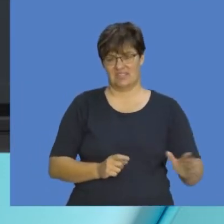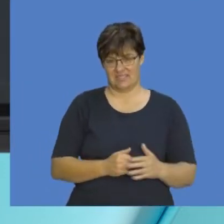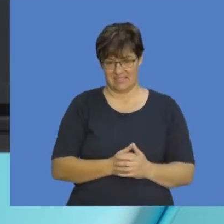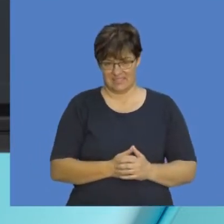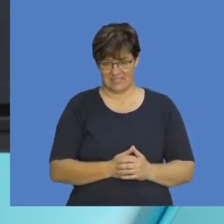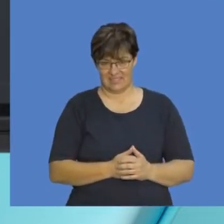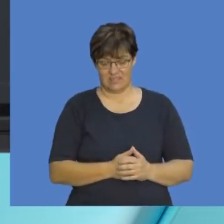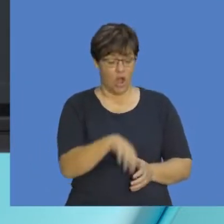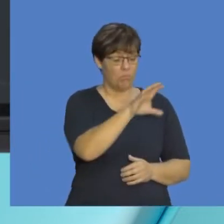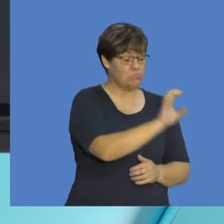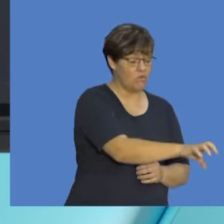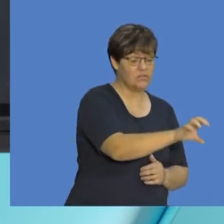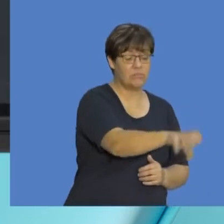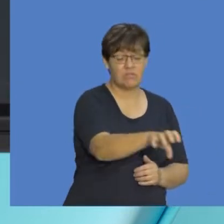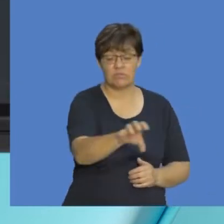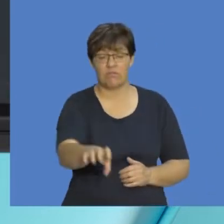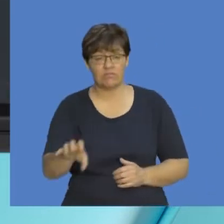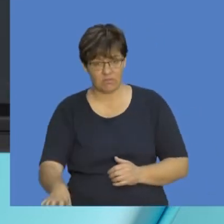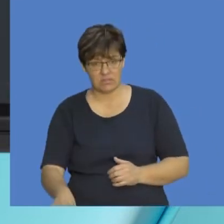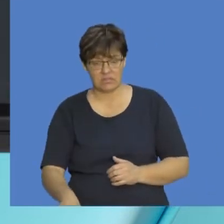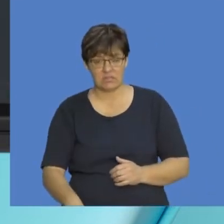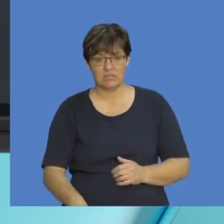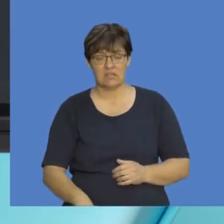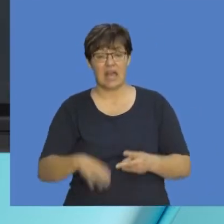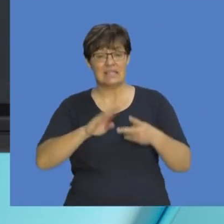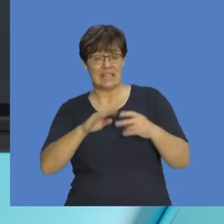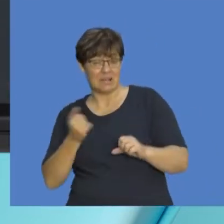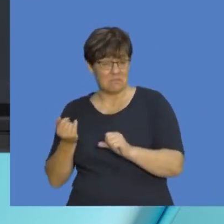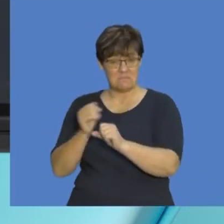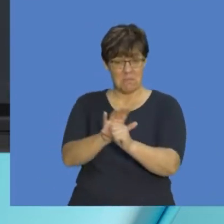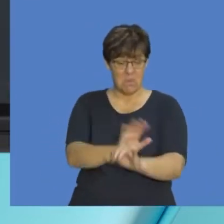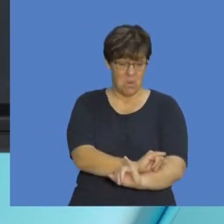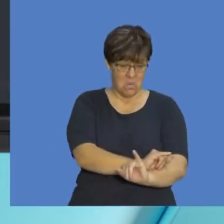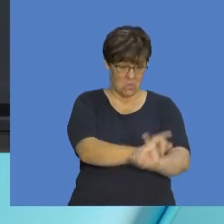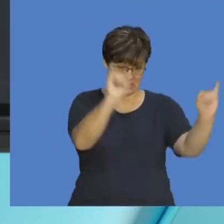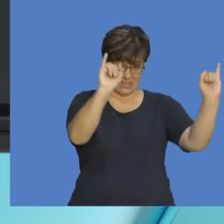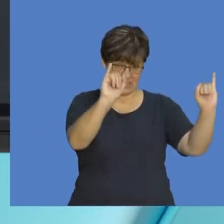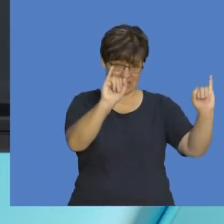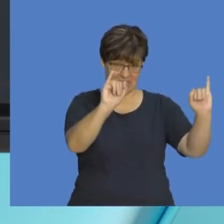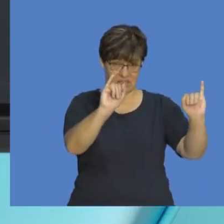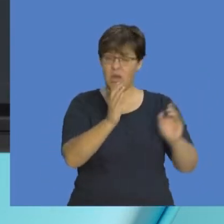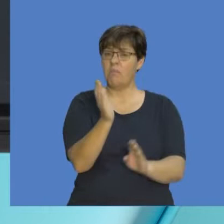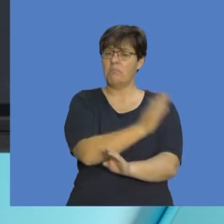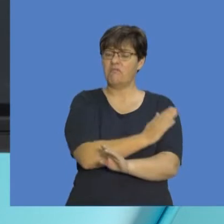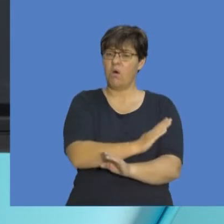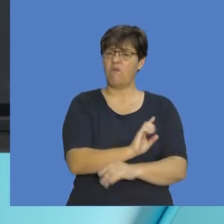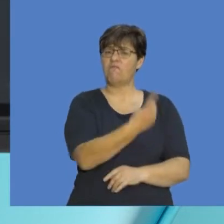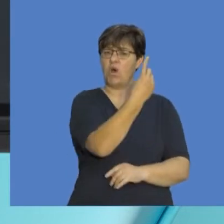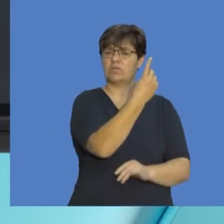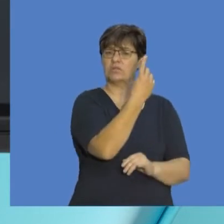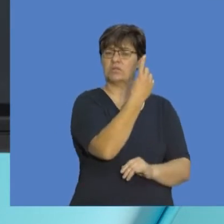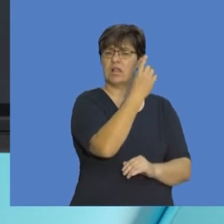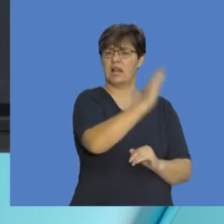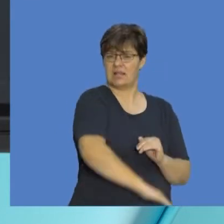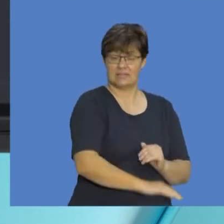have provinces where the second wave is worse, it's higher than the first